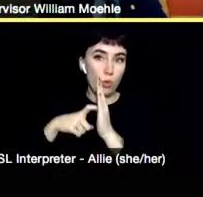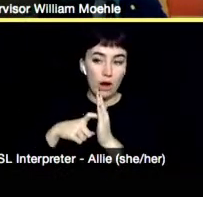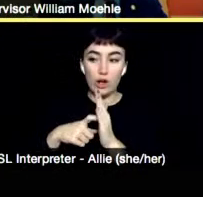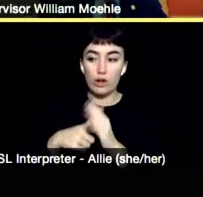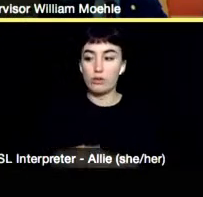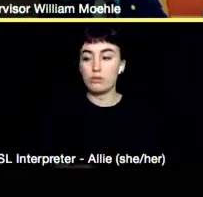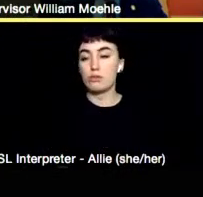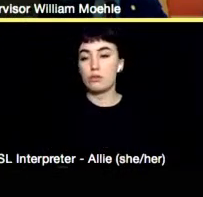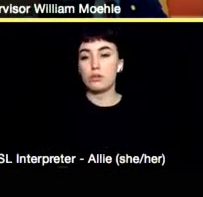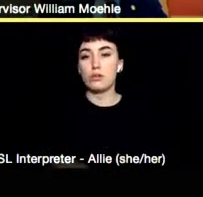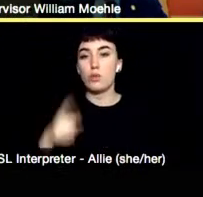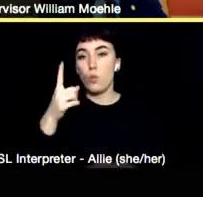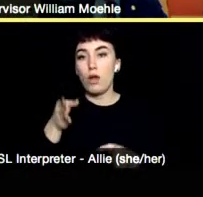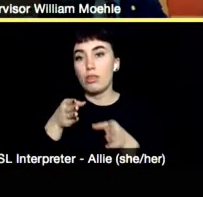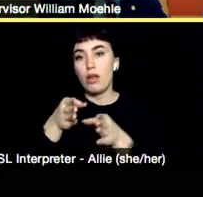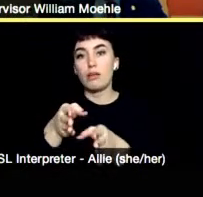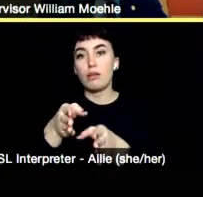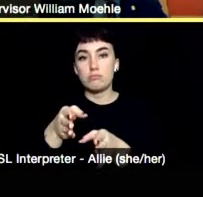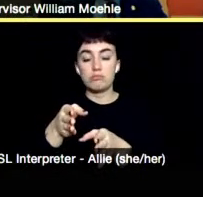the 1-lane